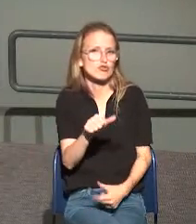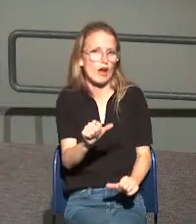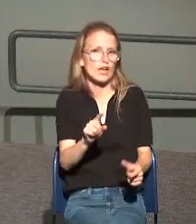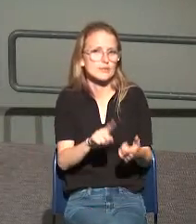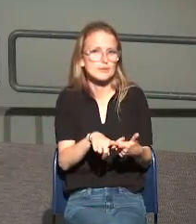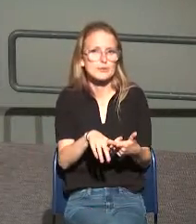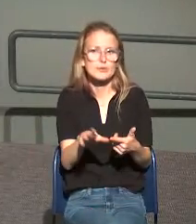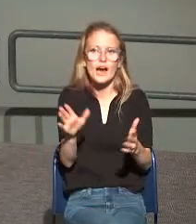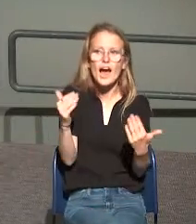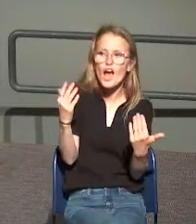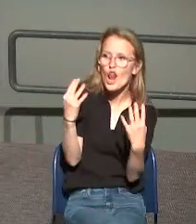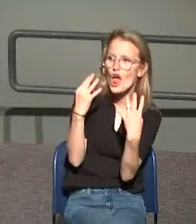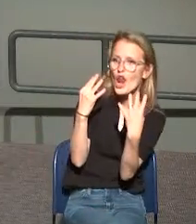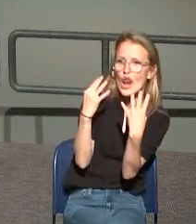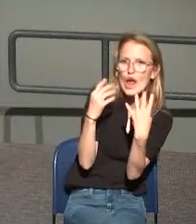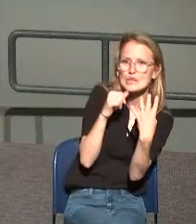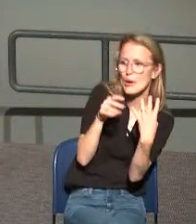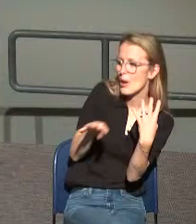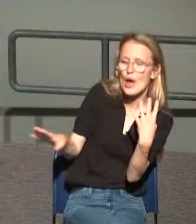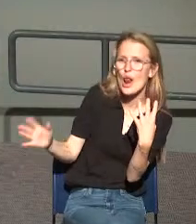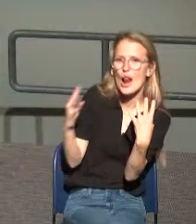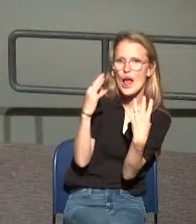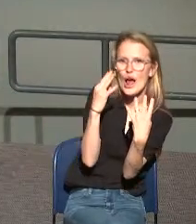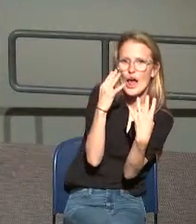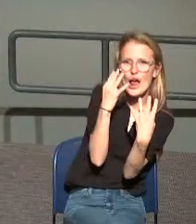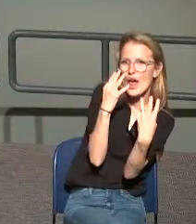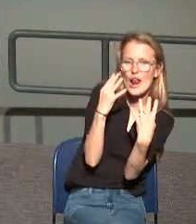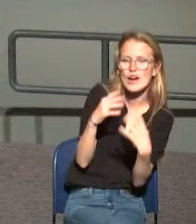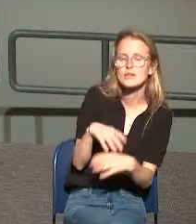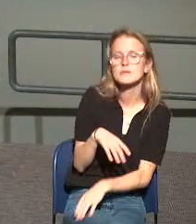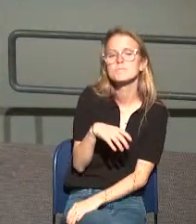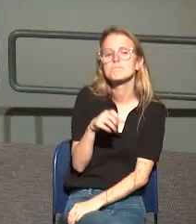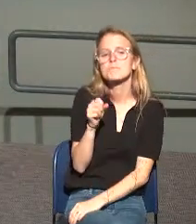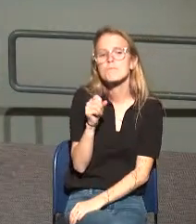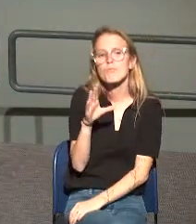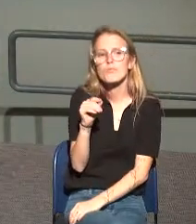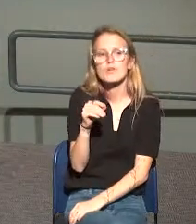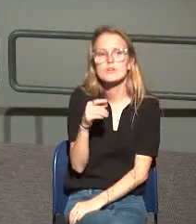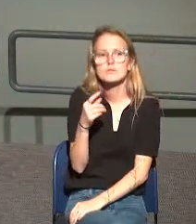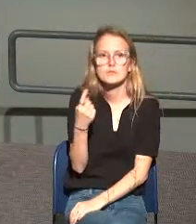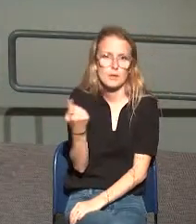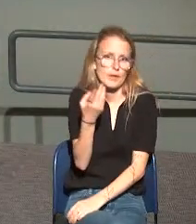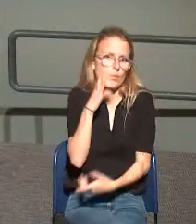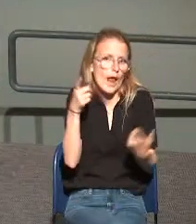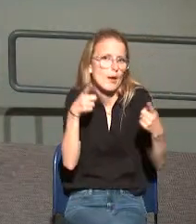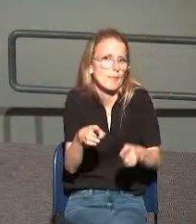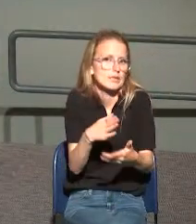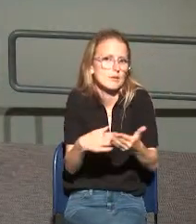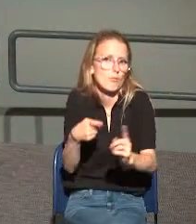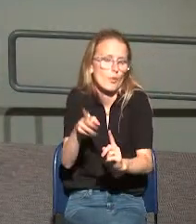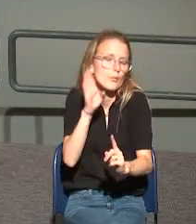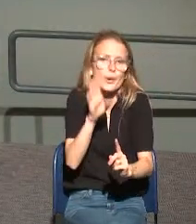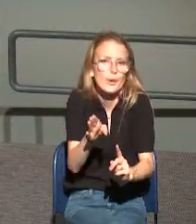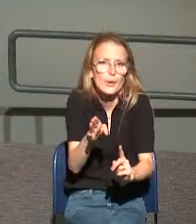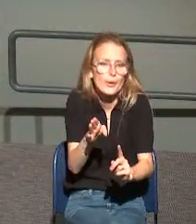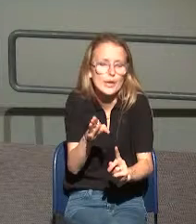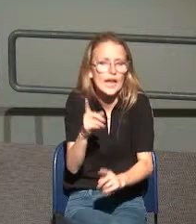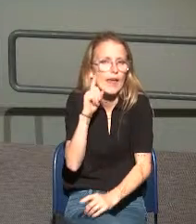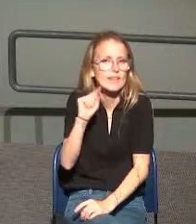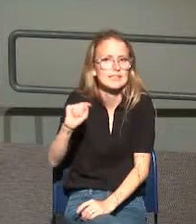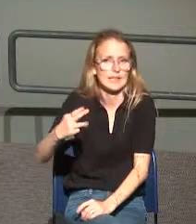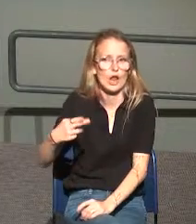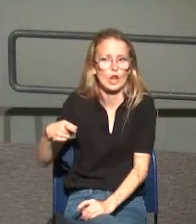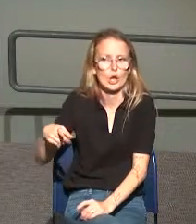from that. So I think, again, it was one of these things that was going to happen eventually. And I think tailhook